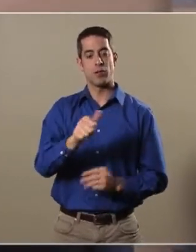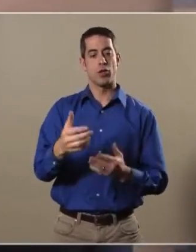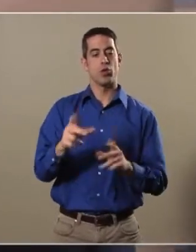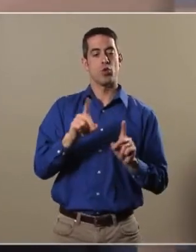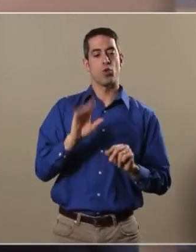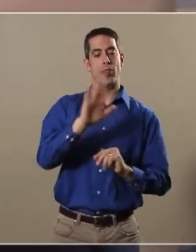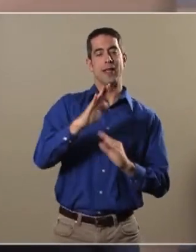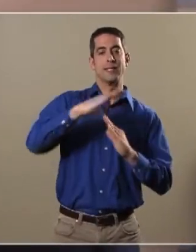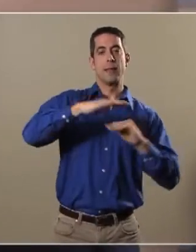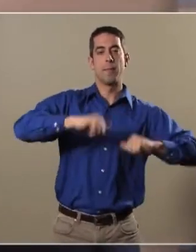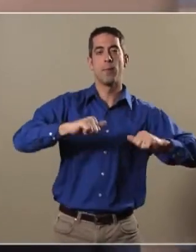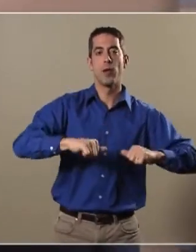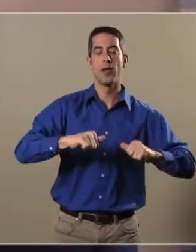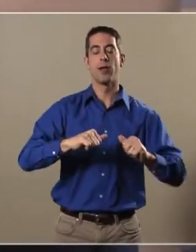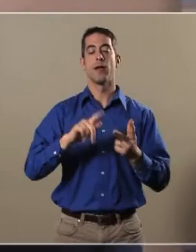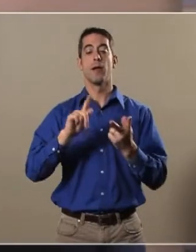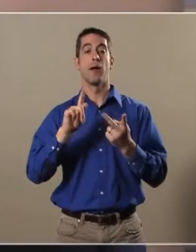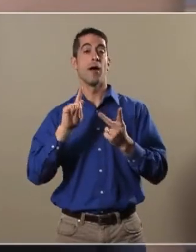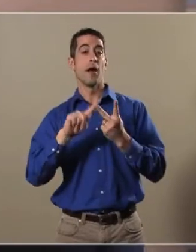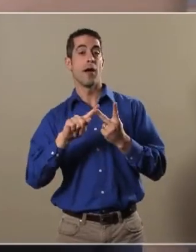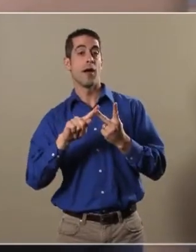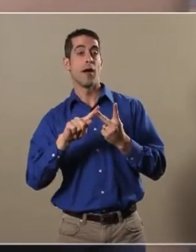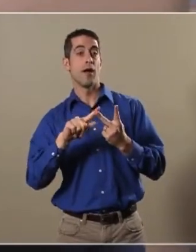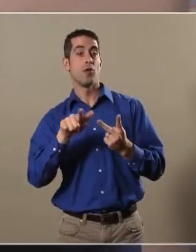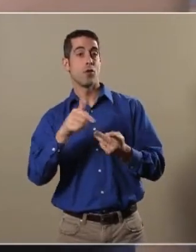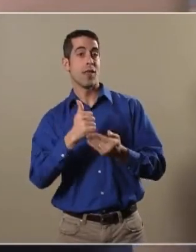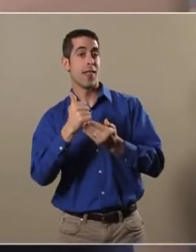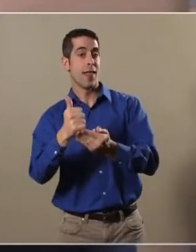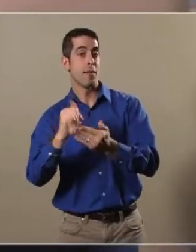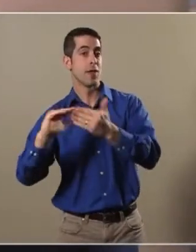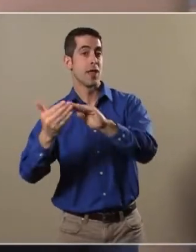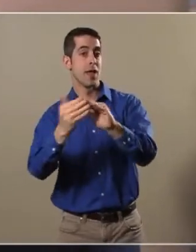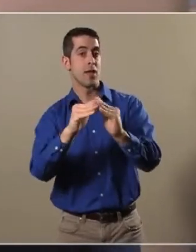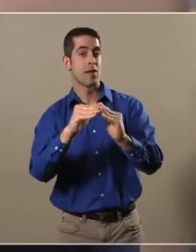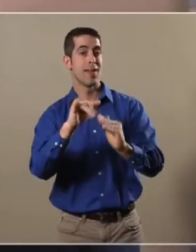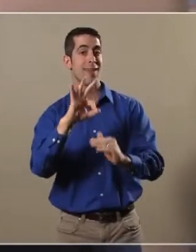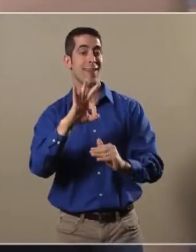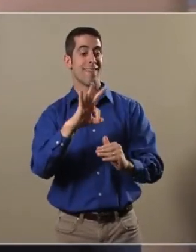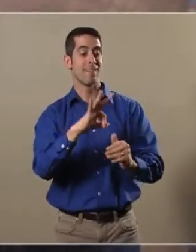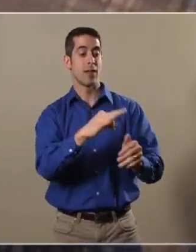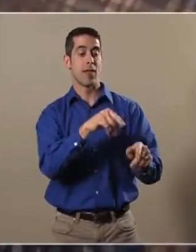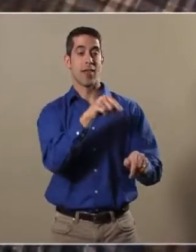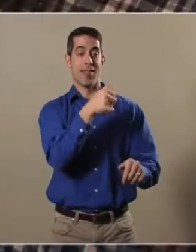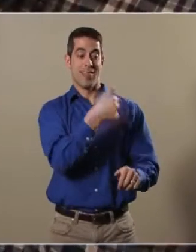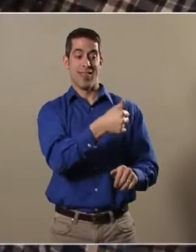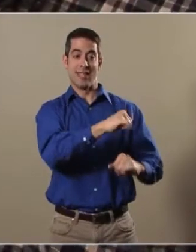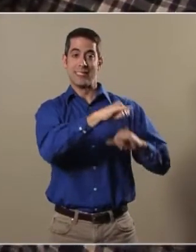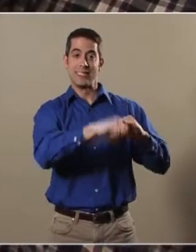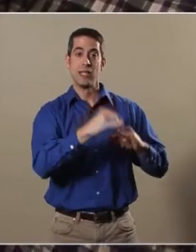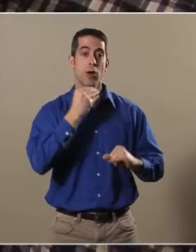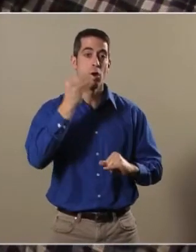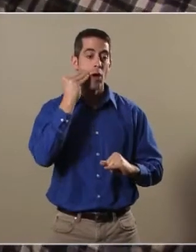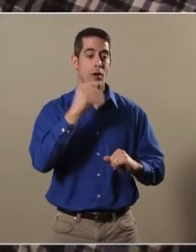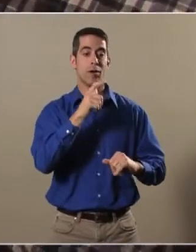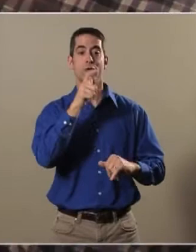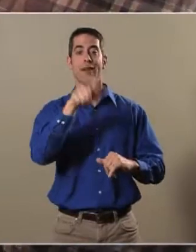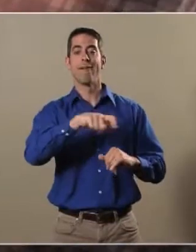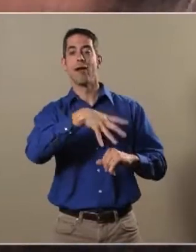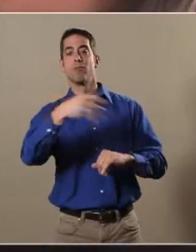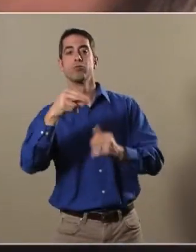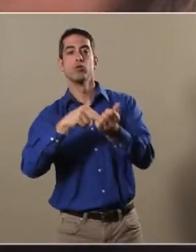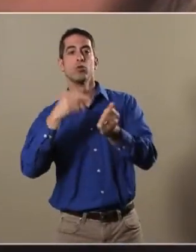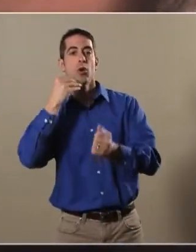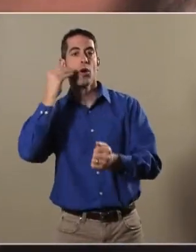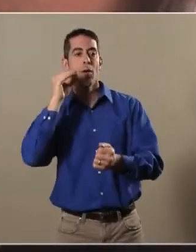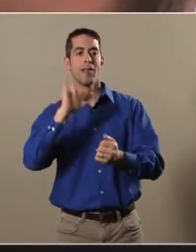keeping people with disabilities in their homes and in their neighborhoods so that they can contribute to the quality of community life. You benefit other nonprofits